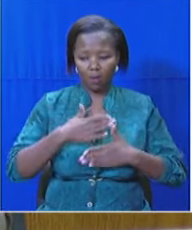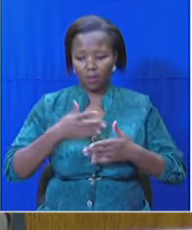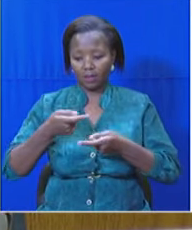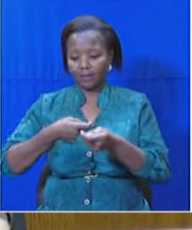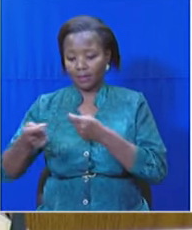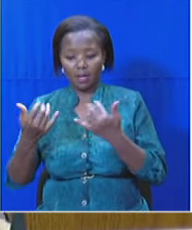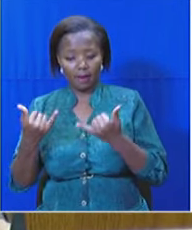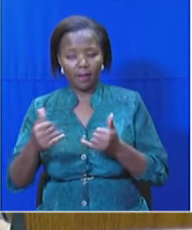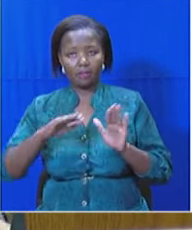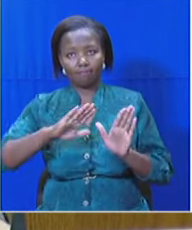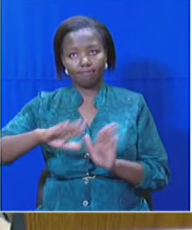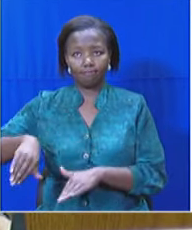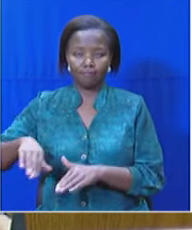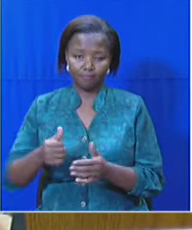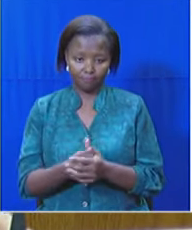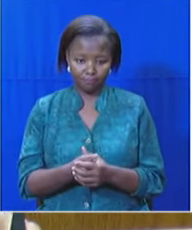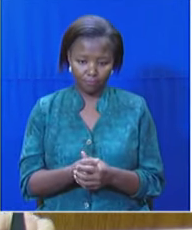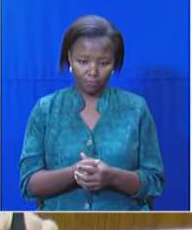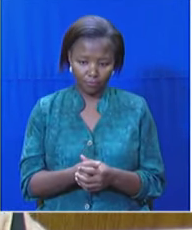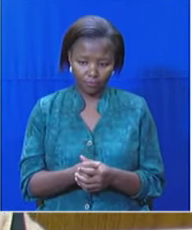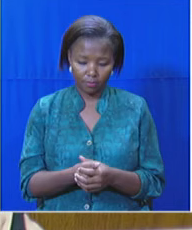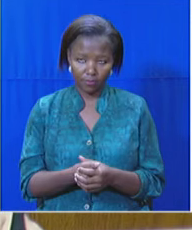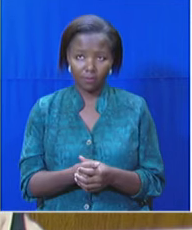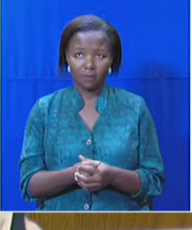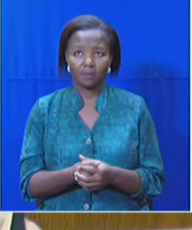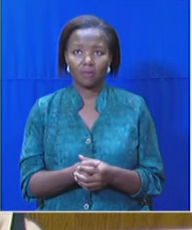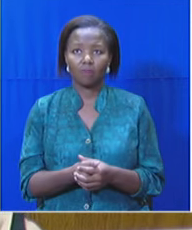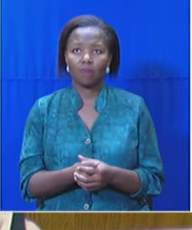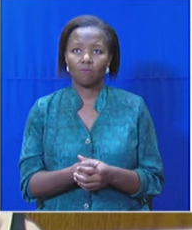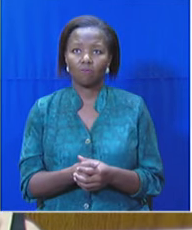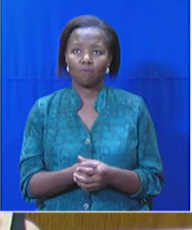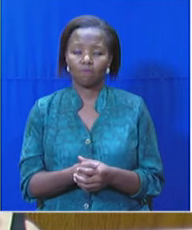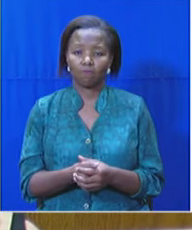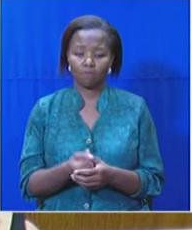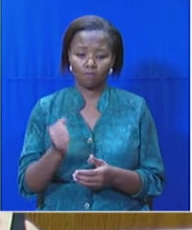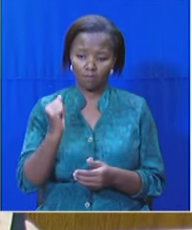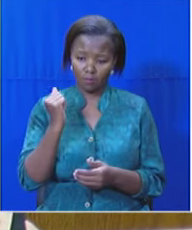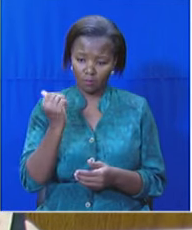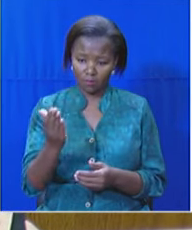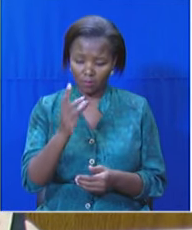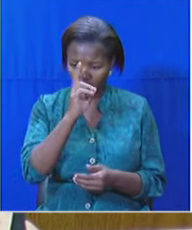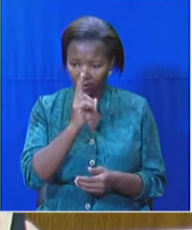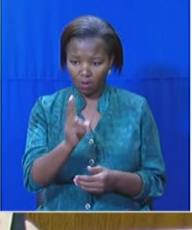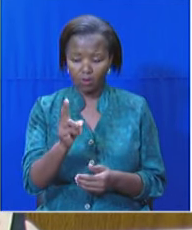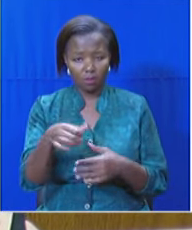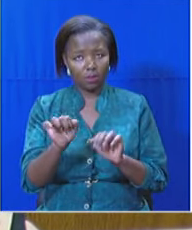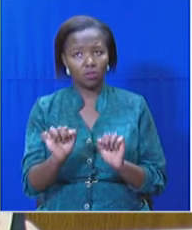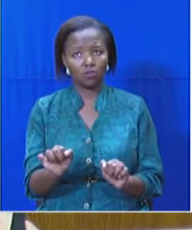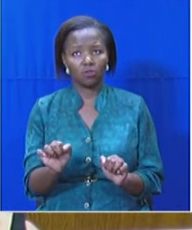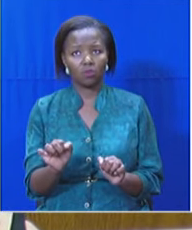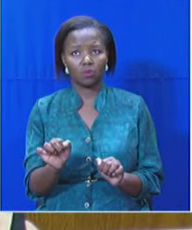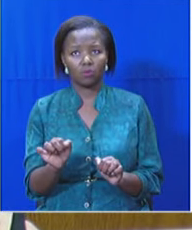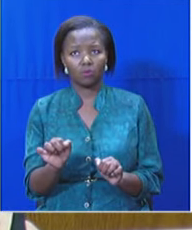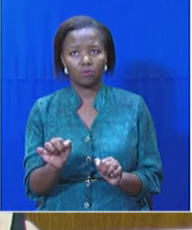and we agree with the Constitution. You answered me, Honourable Chair, through you, in a